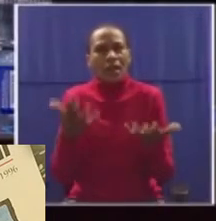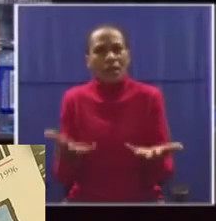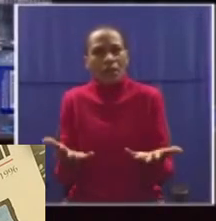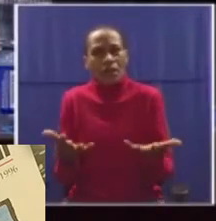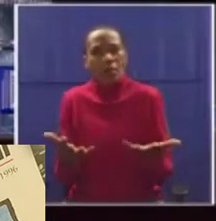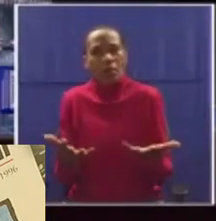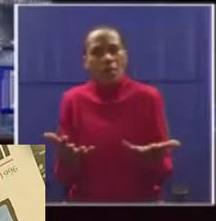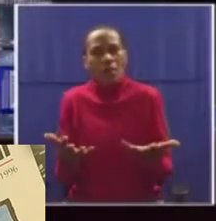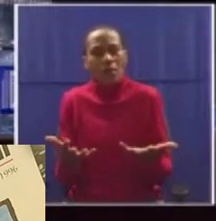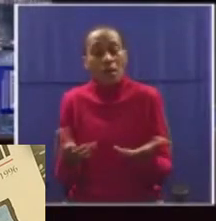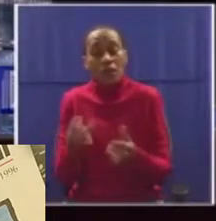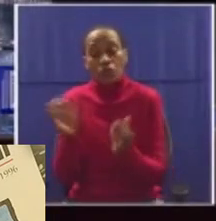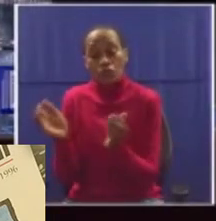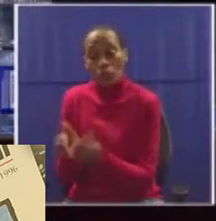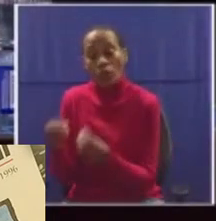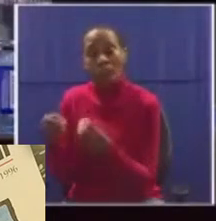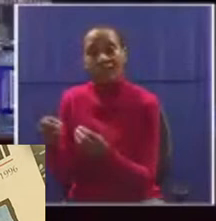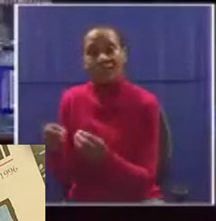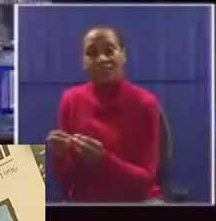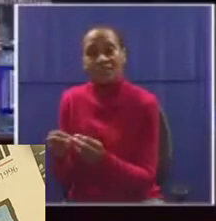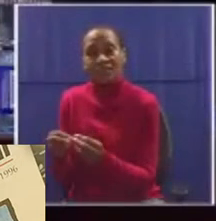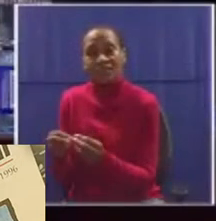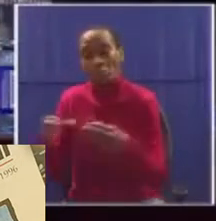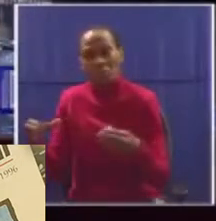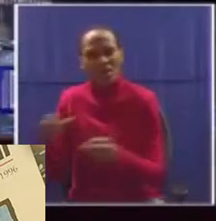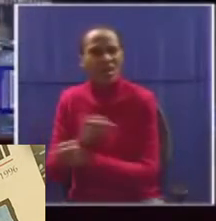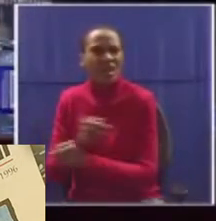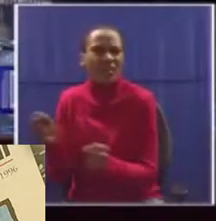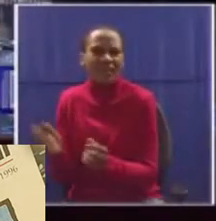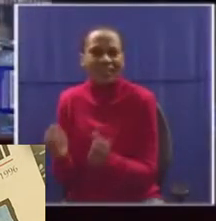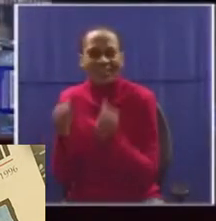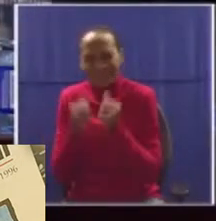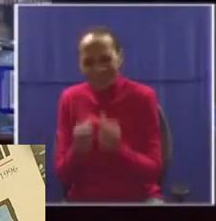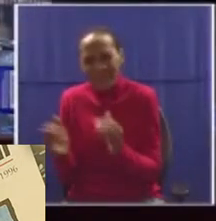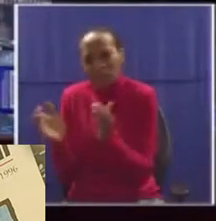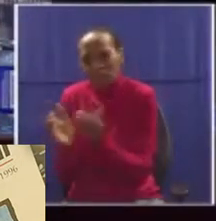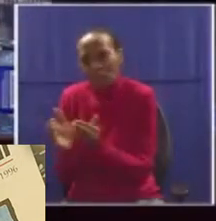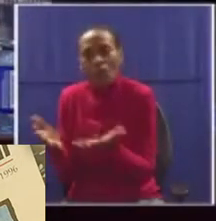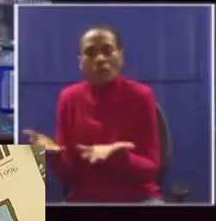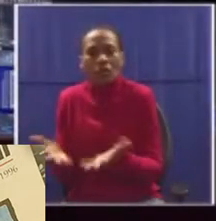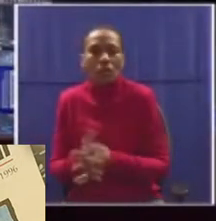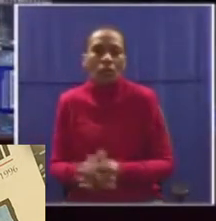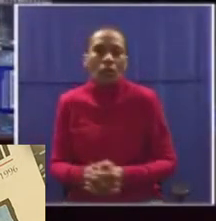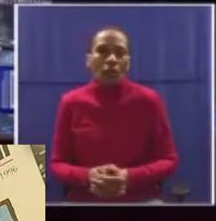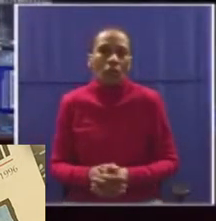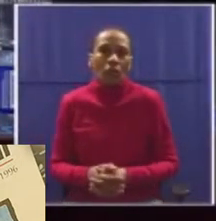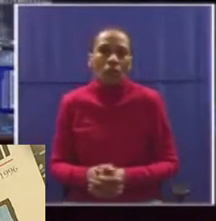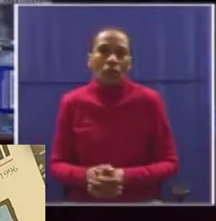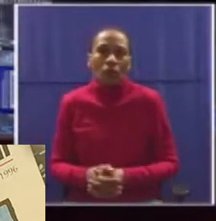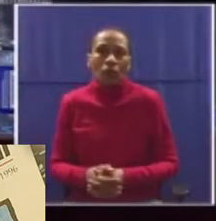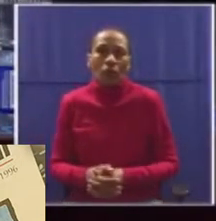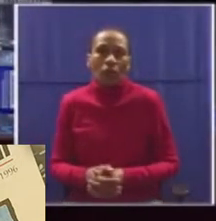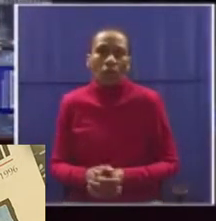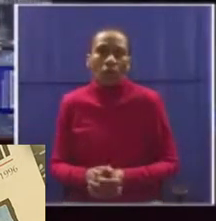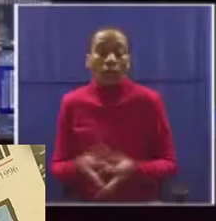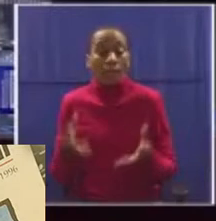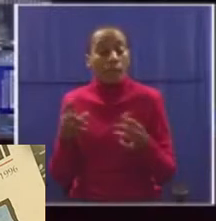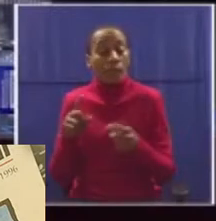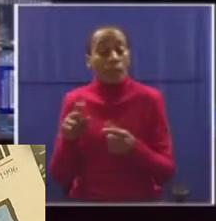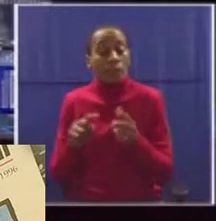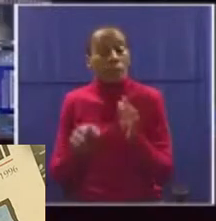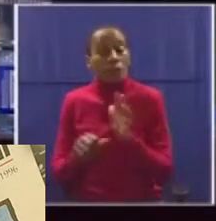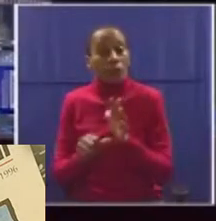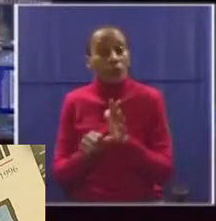ended the growth and development of small businesses in South Africa one key component